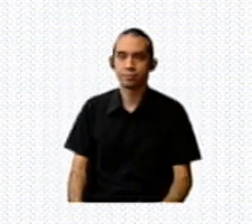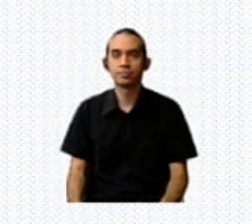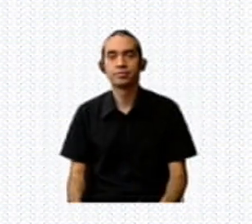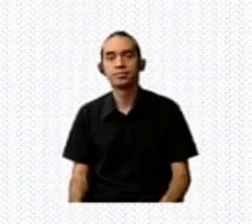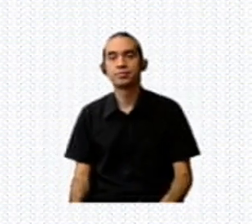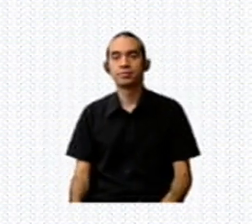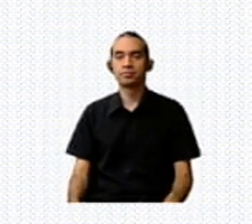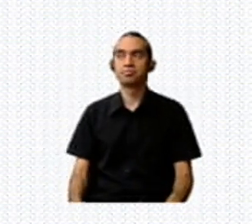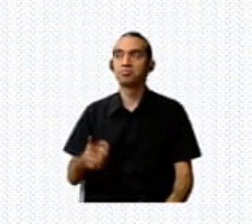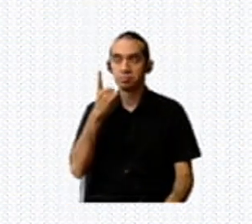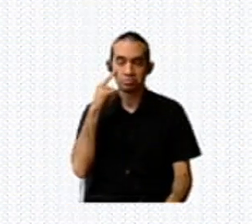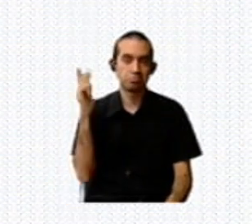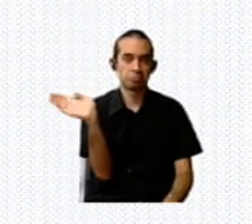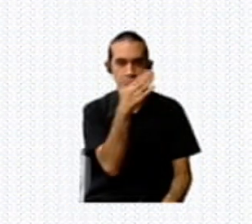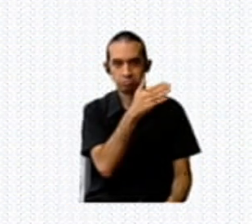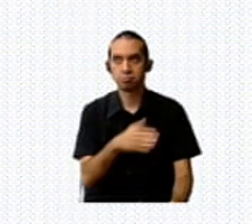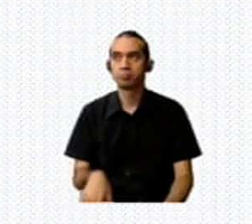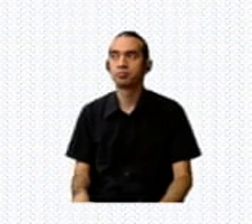see the next one.